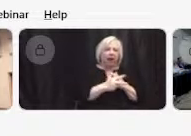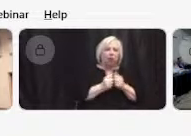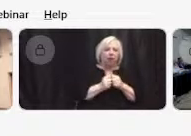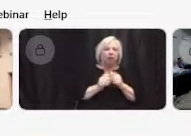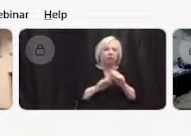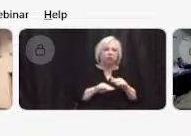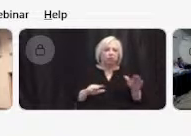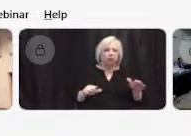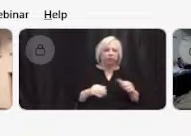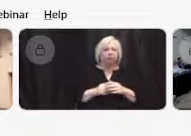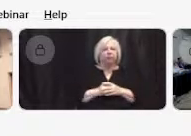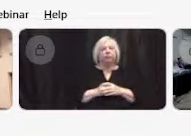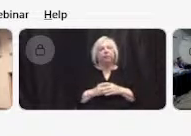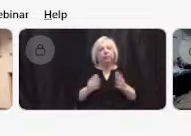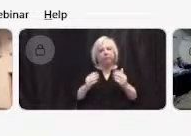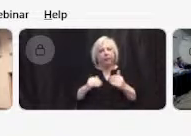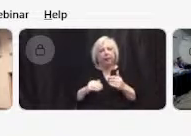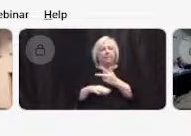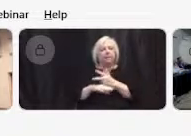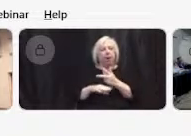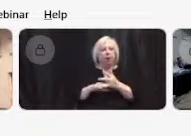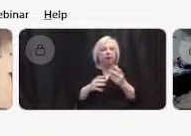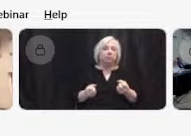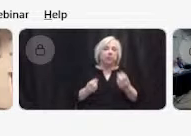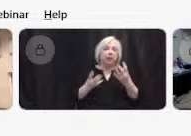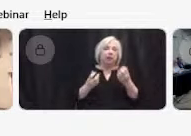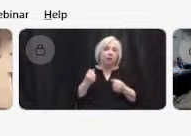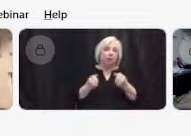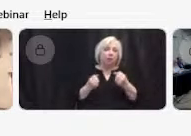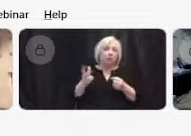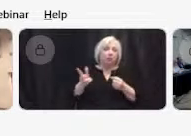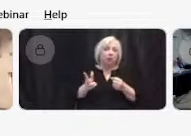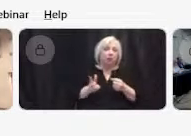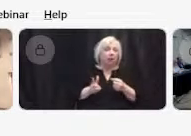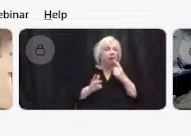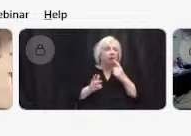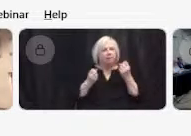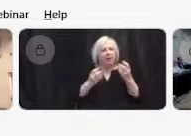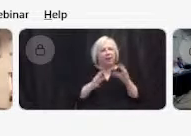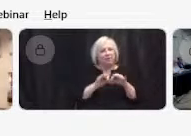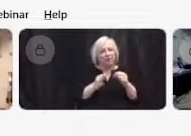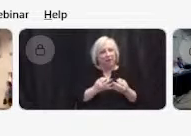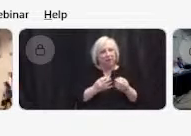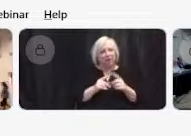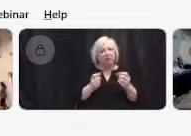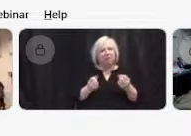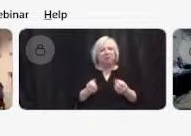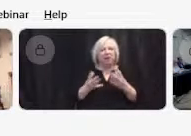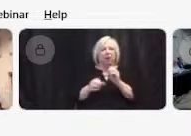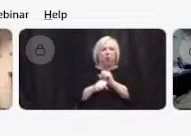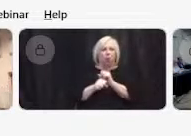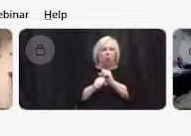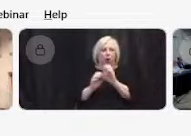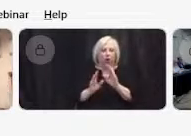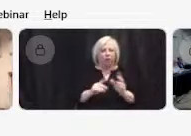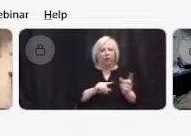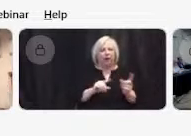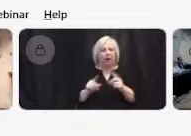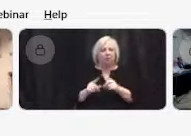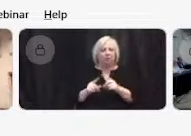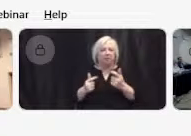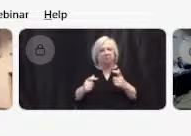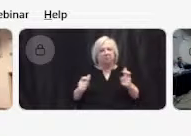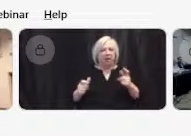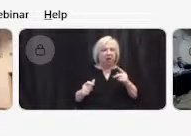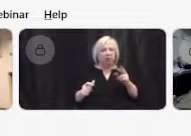the parking, there's a lot of vehicles, there's a lot of families, but then there's also a lot of workers that come, and they have big